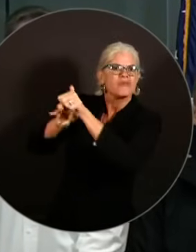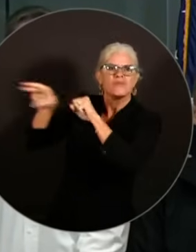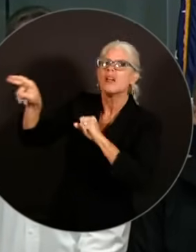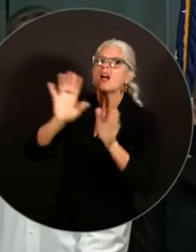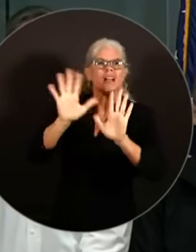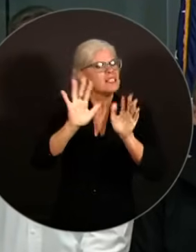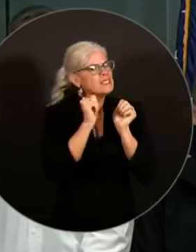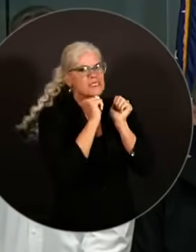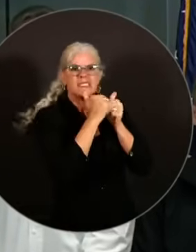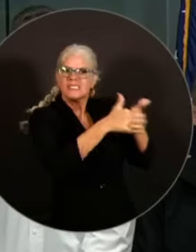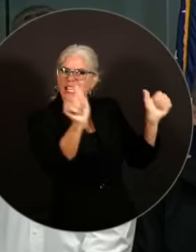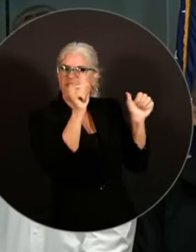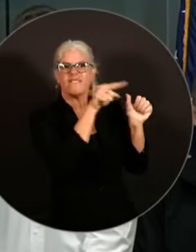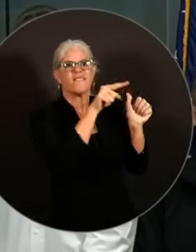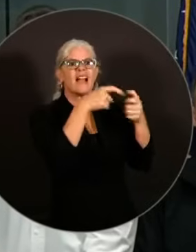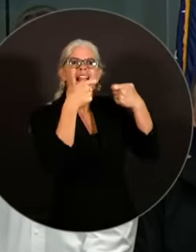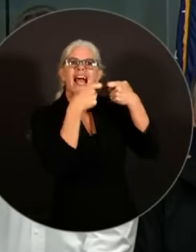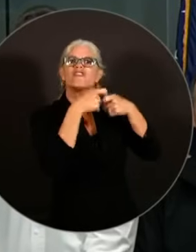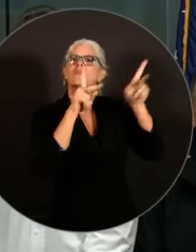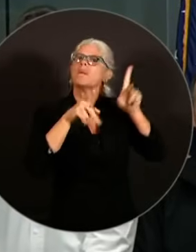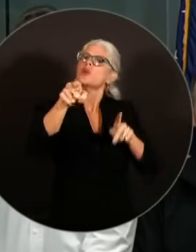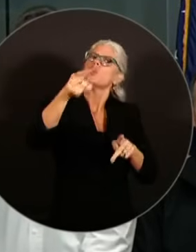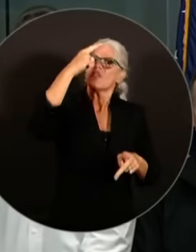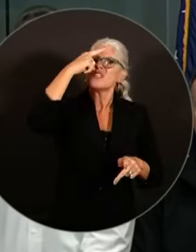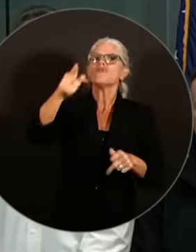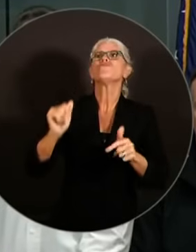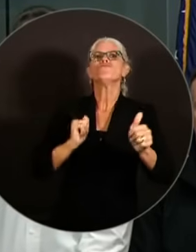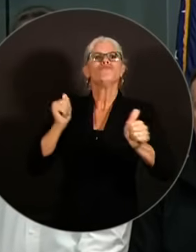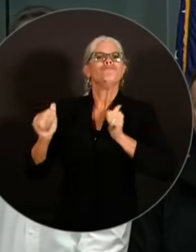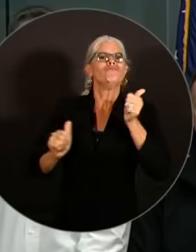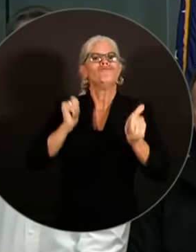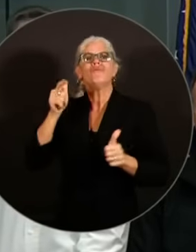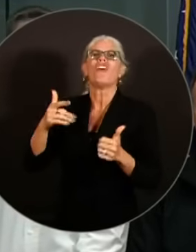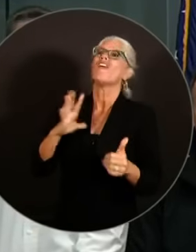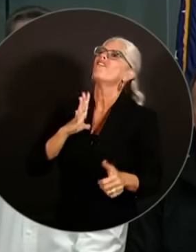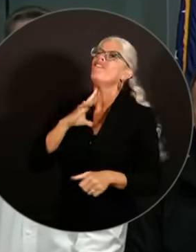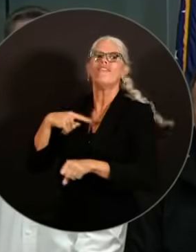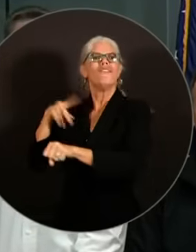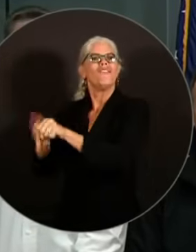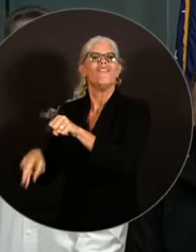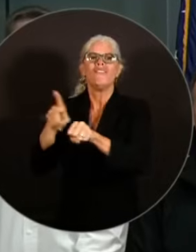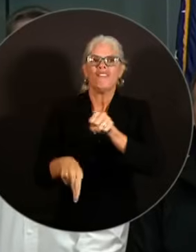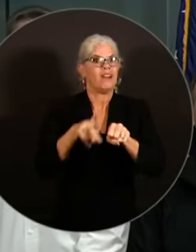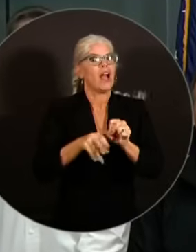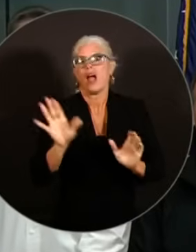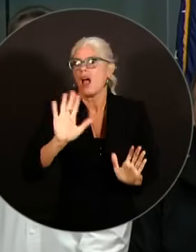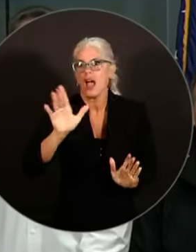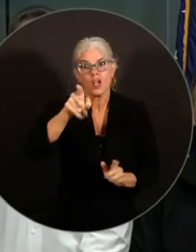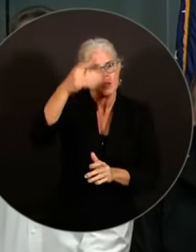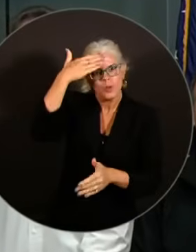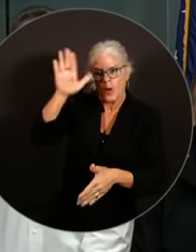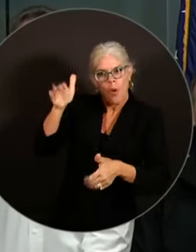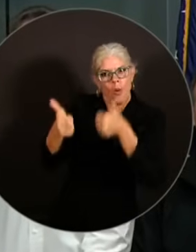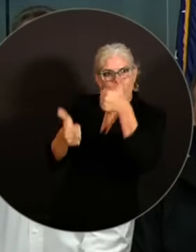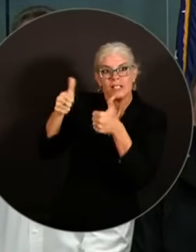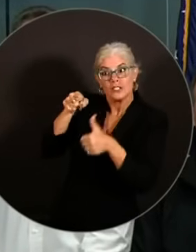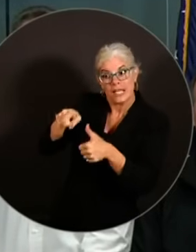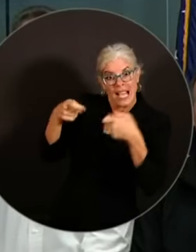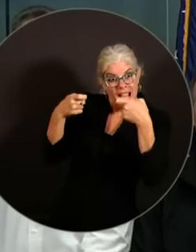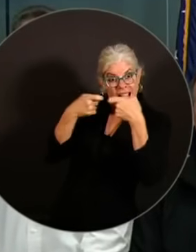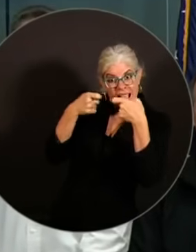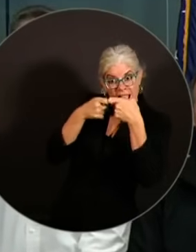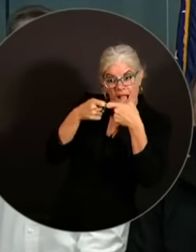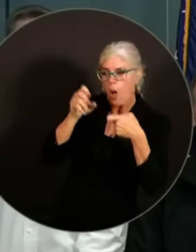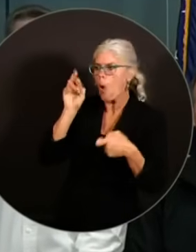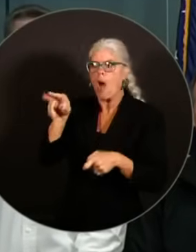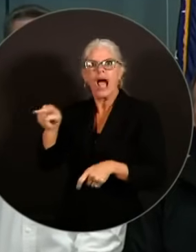out there cutting random lines as they go. You don't know what is a cable line. You don't know what is an electrical line. And probably